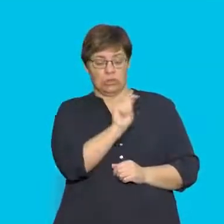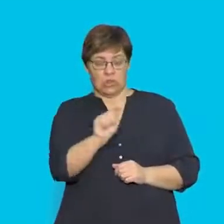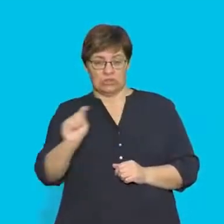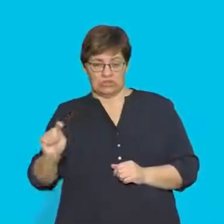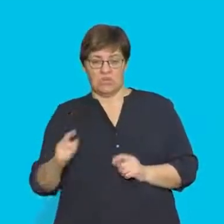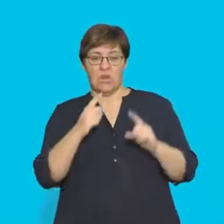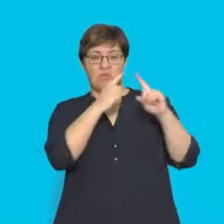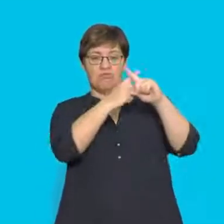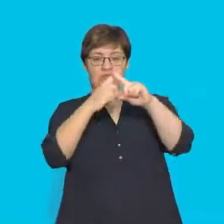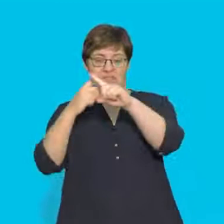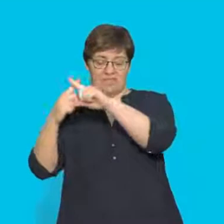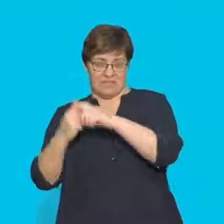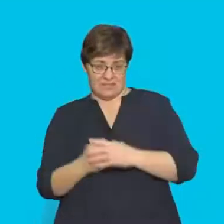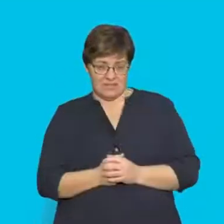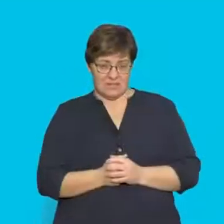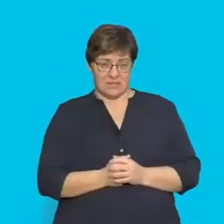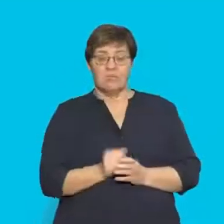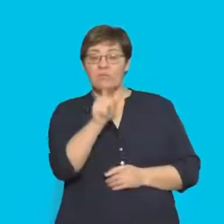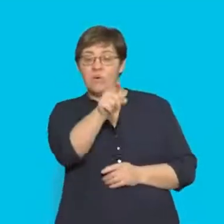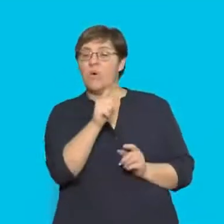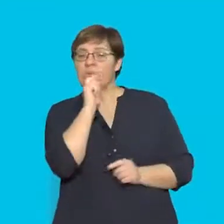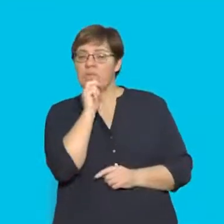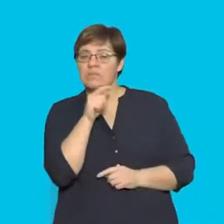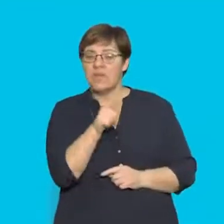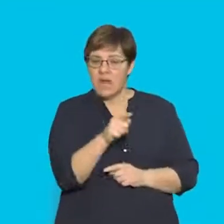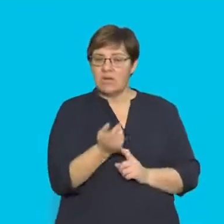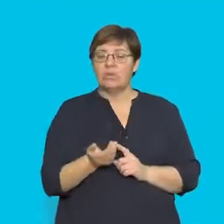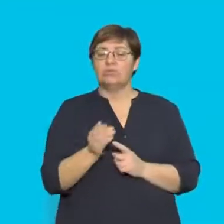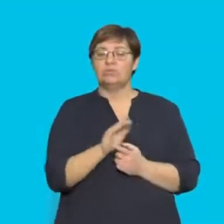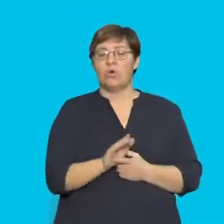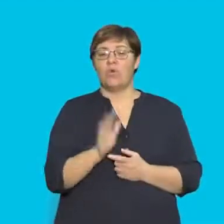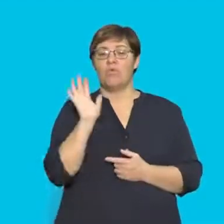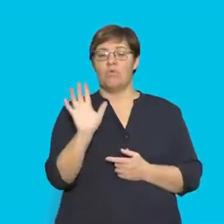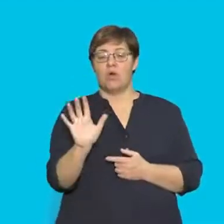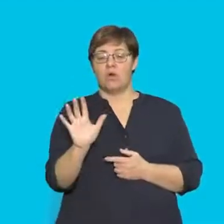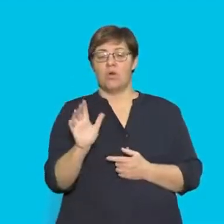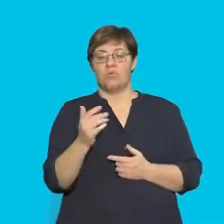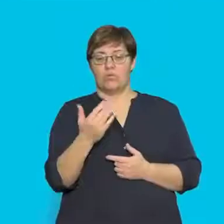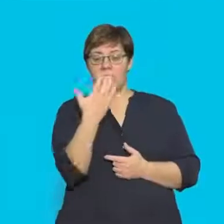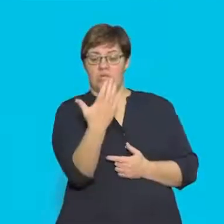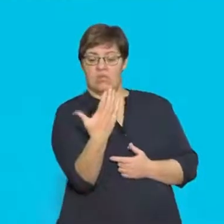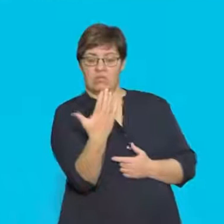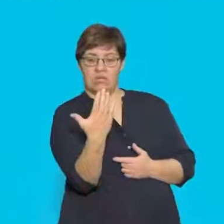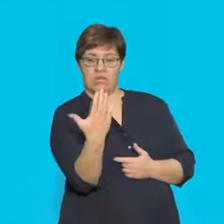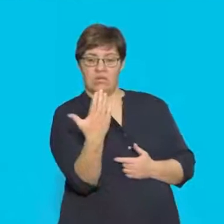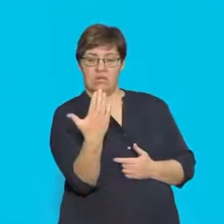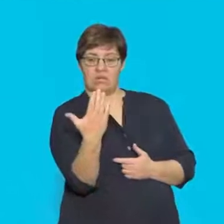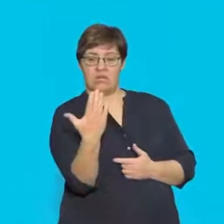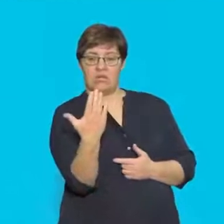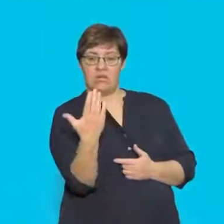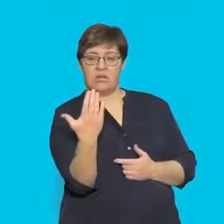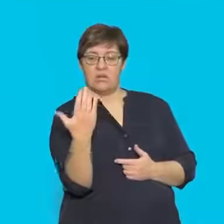crosses, and we use this notation, again, just showing the right-hand rule. If you take a look,